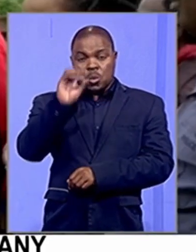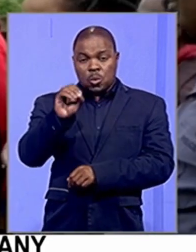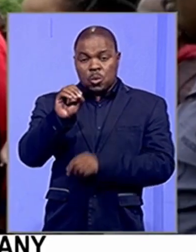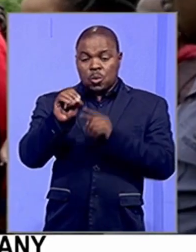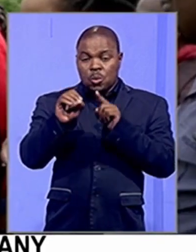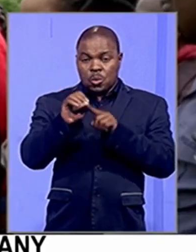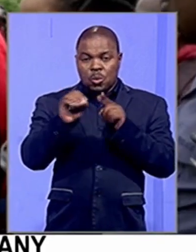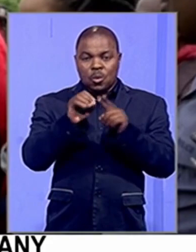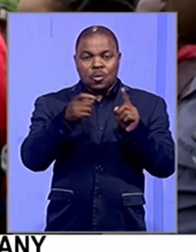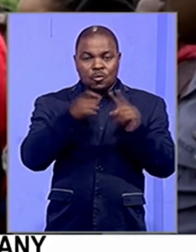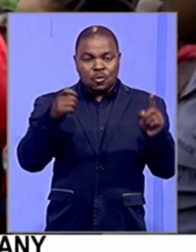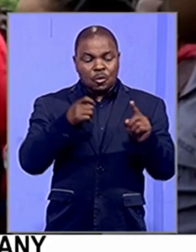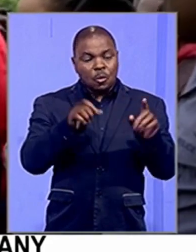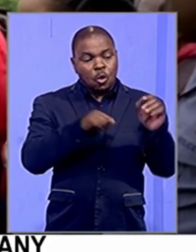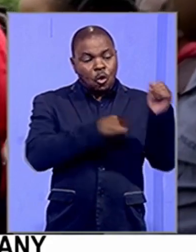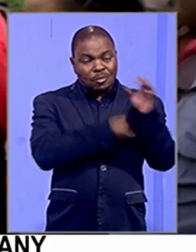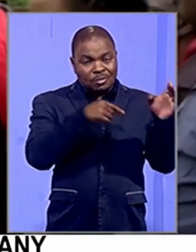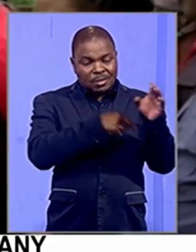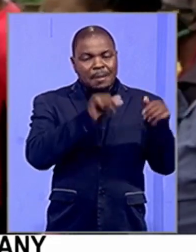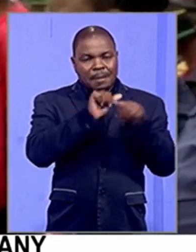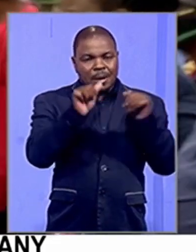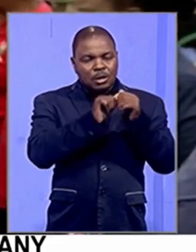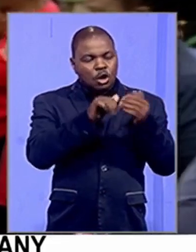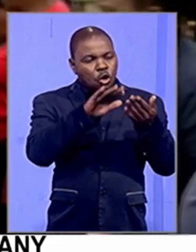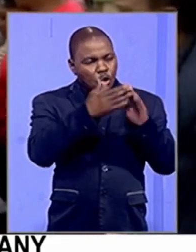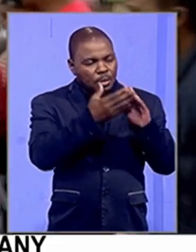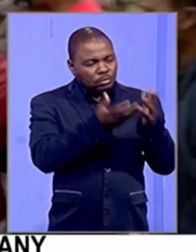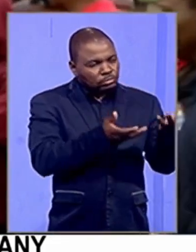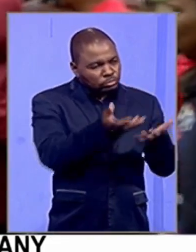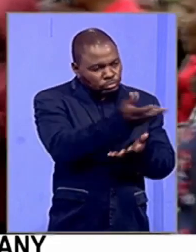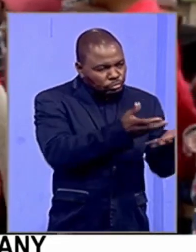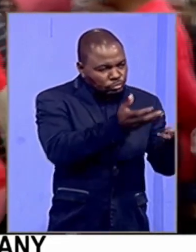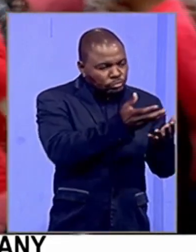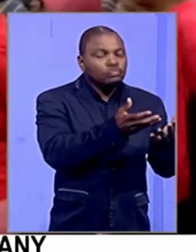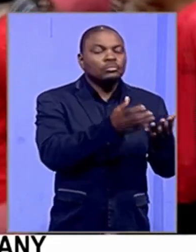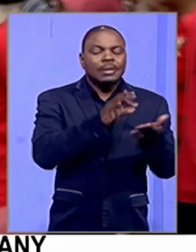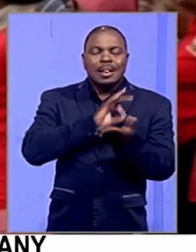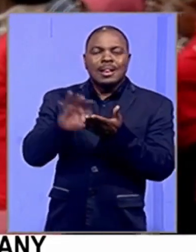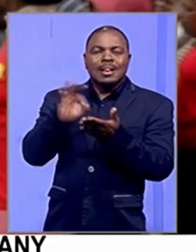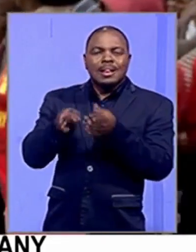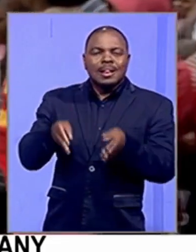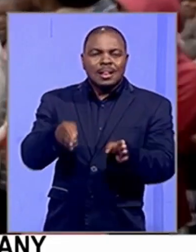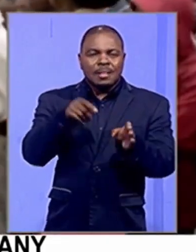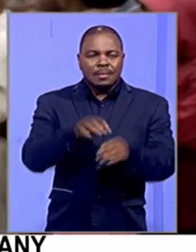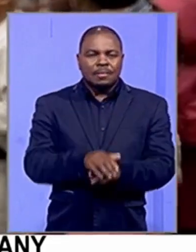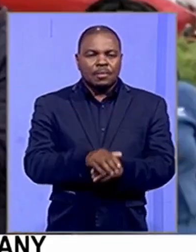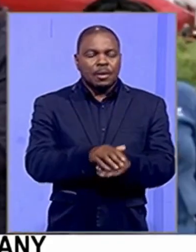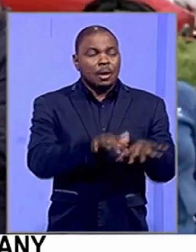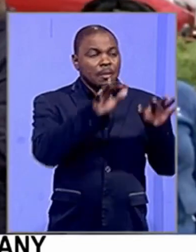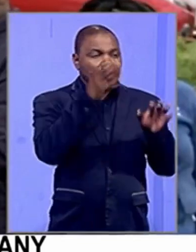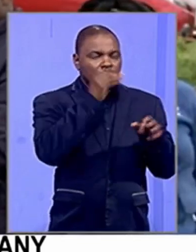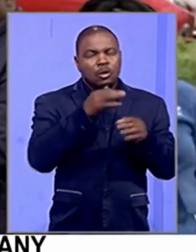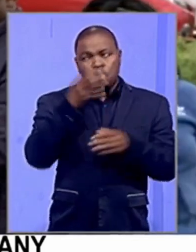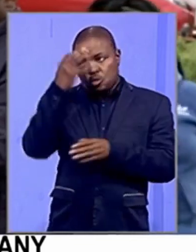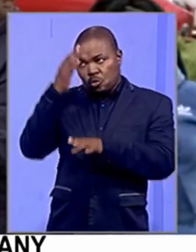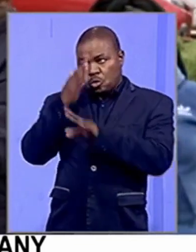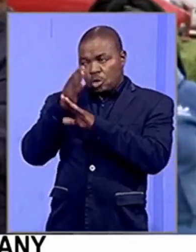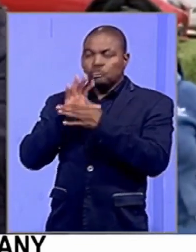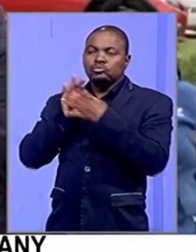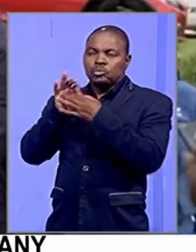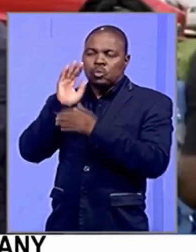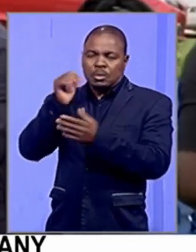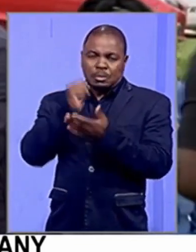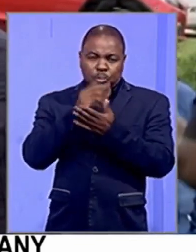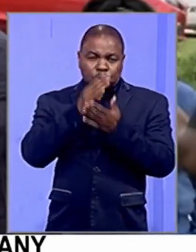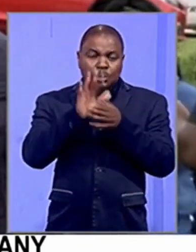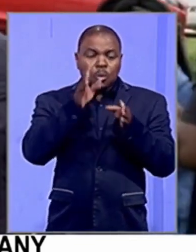Constituent Office, must mobilize communities to clean the route themselves. Baagi ba ikanne go dirisana le puso go netefatsa gore batho ba